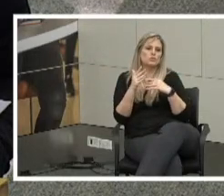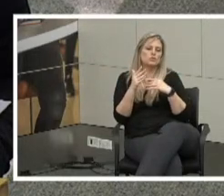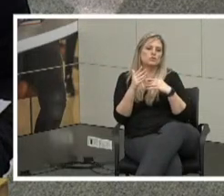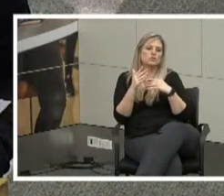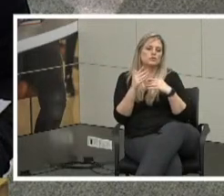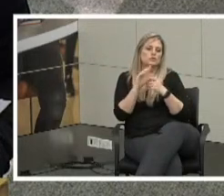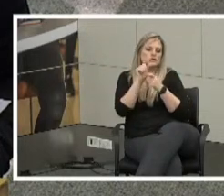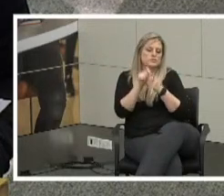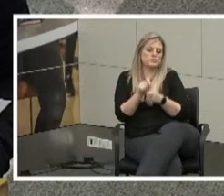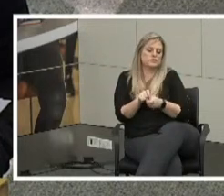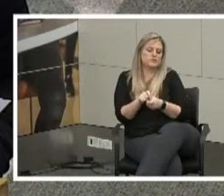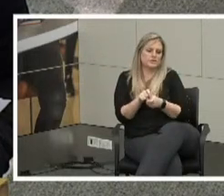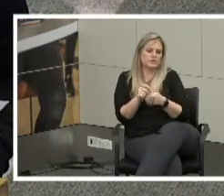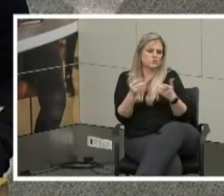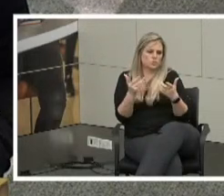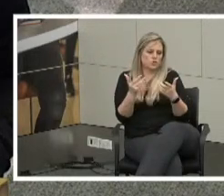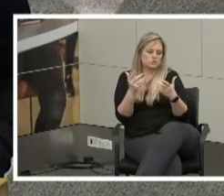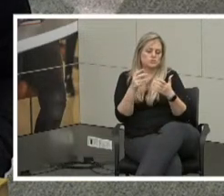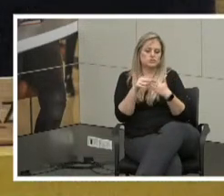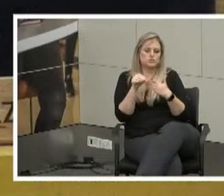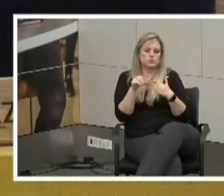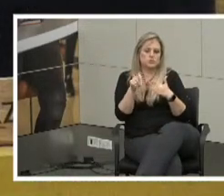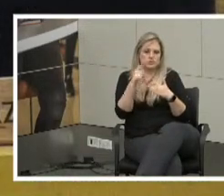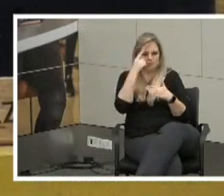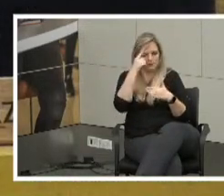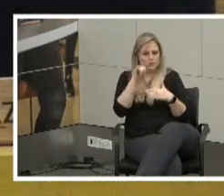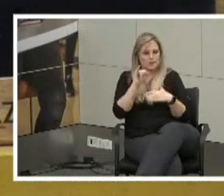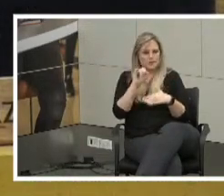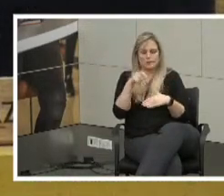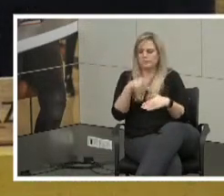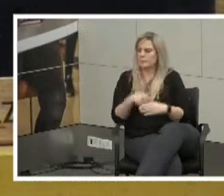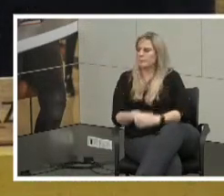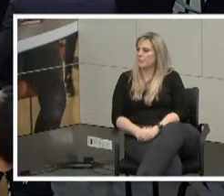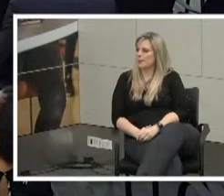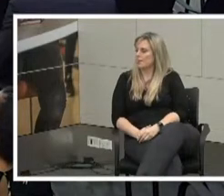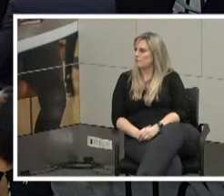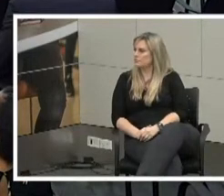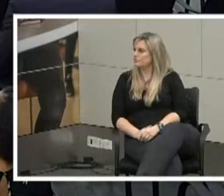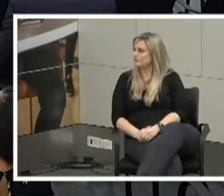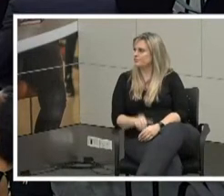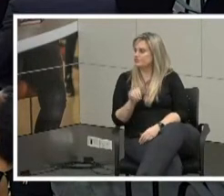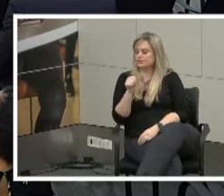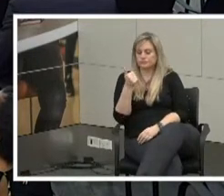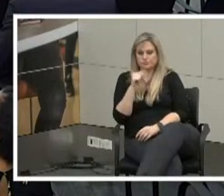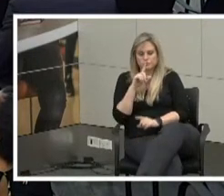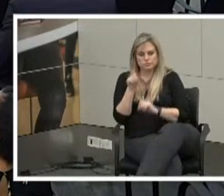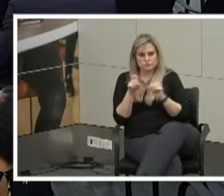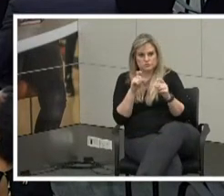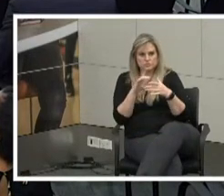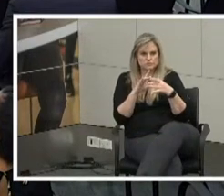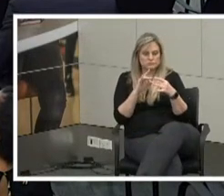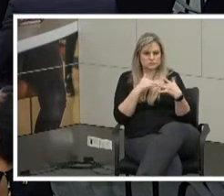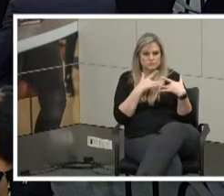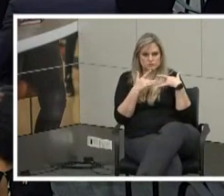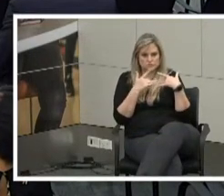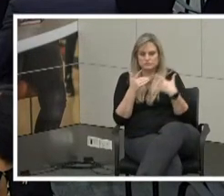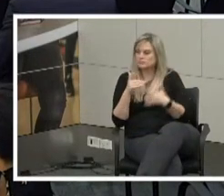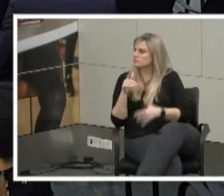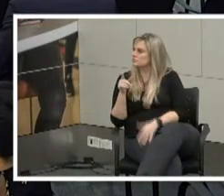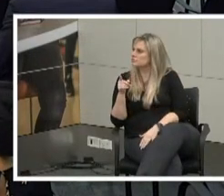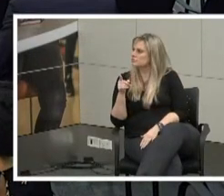the implementation of that IEP any other questions comments concerns Mr Von